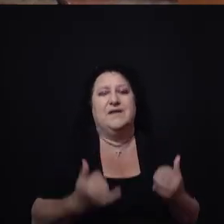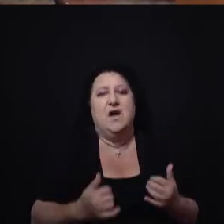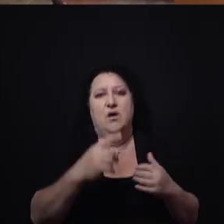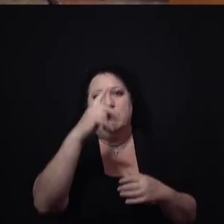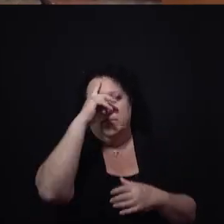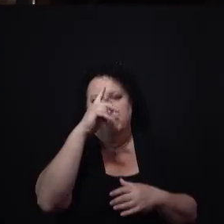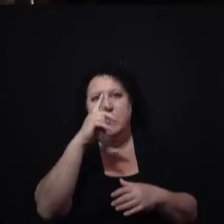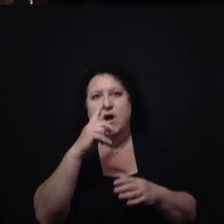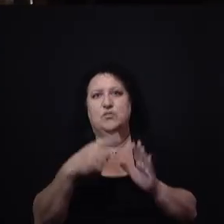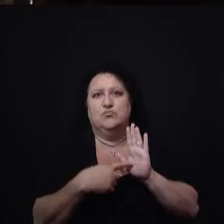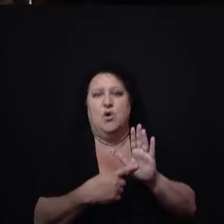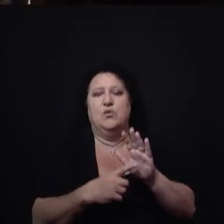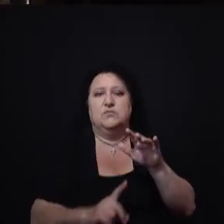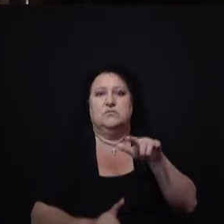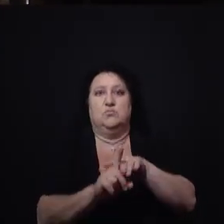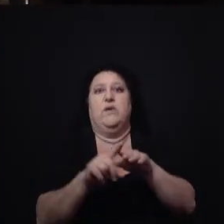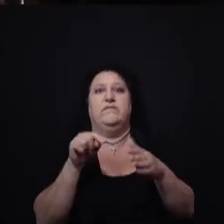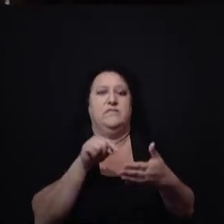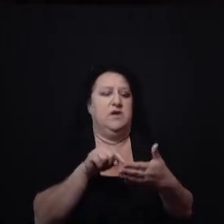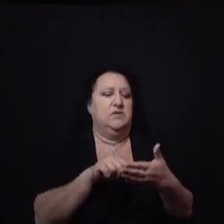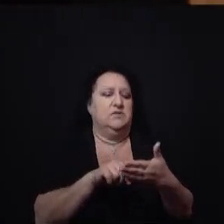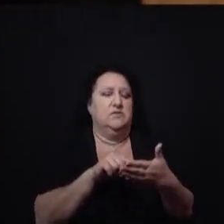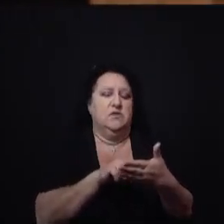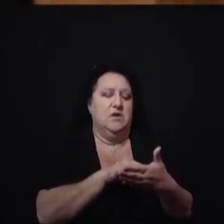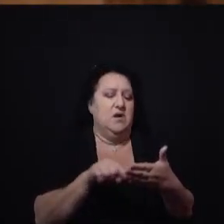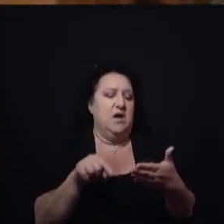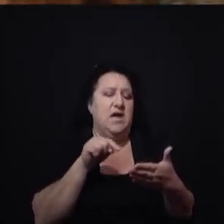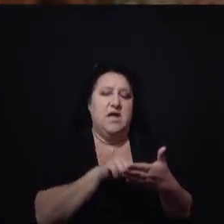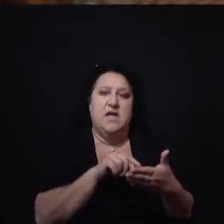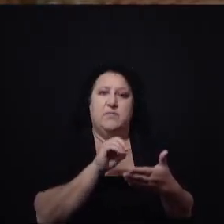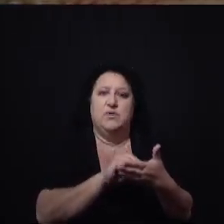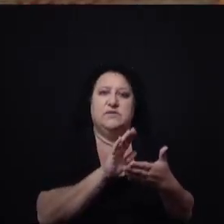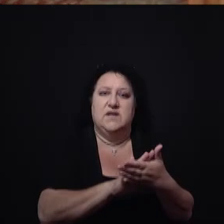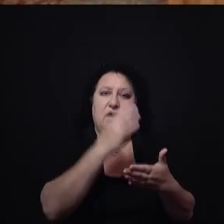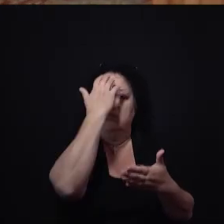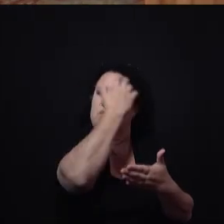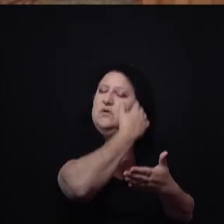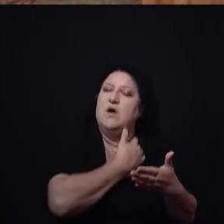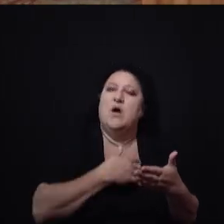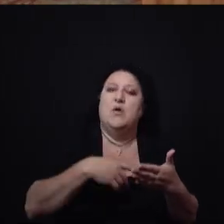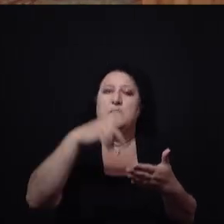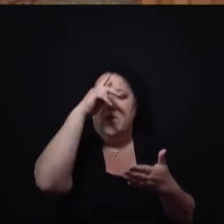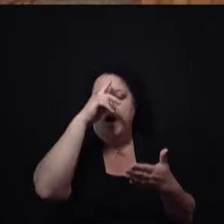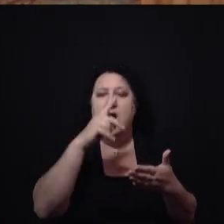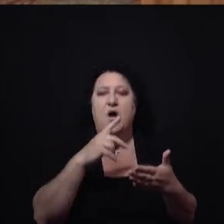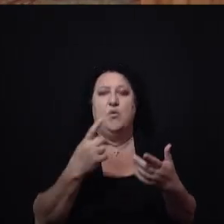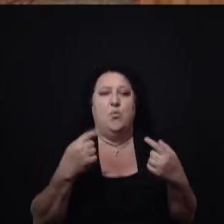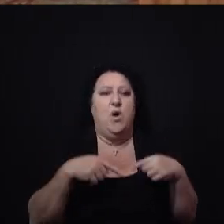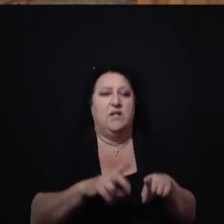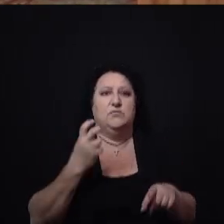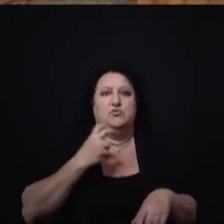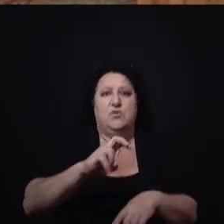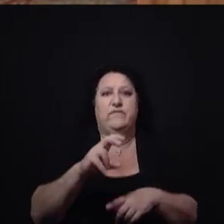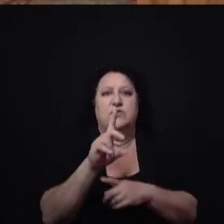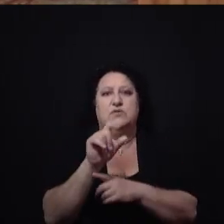remember? For Paul, he was the one who had been knocked down on the road to Damascus. This afternoon, go back in Acts chapter 9